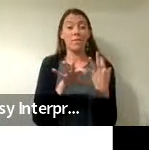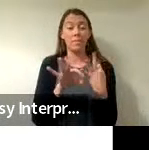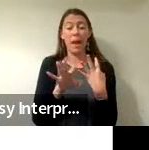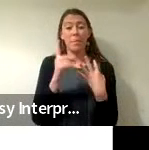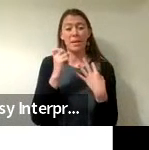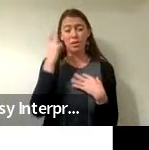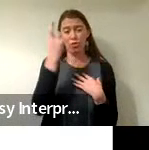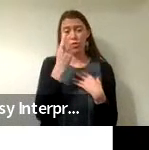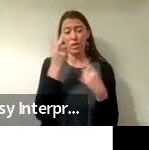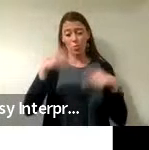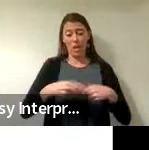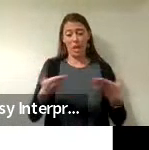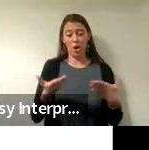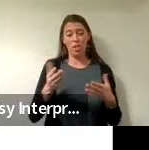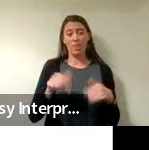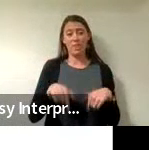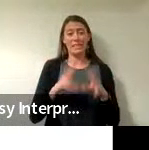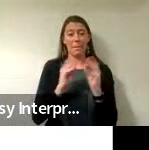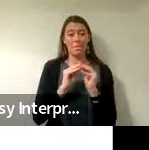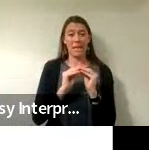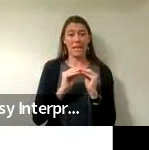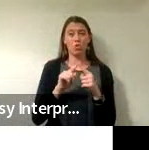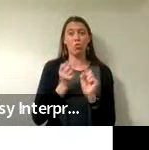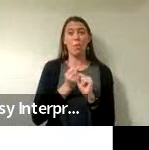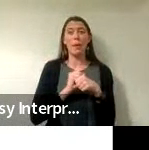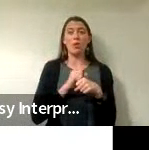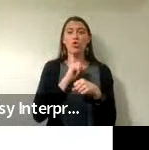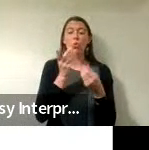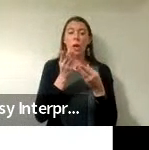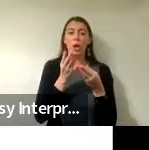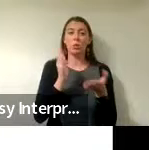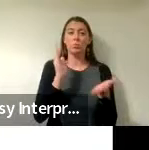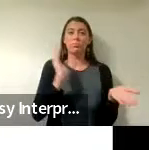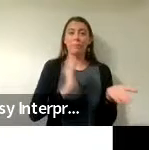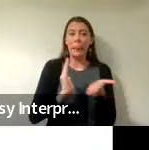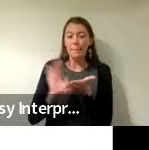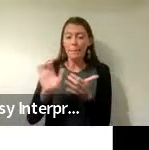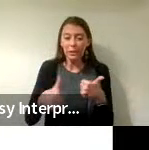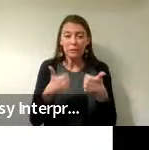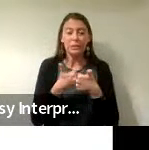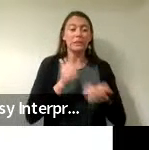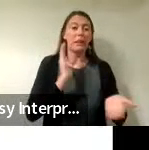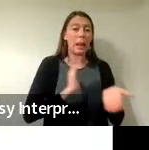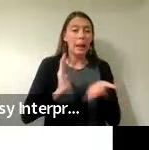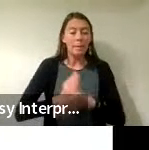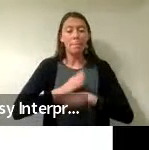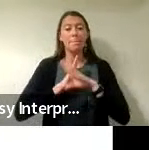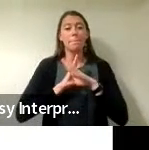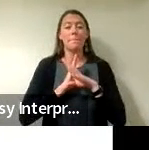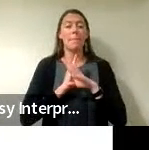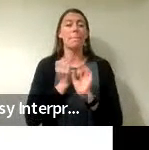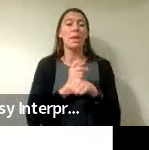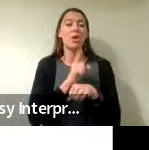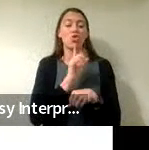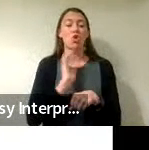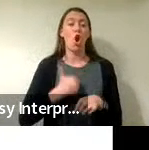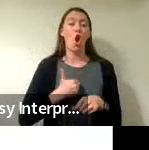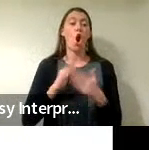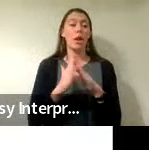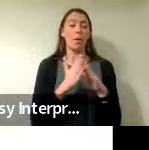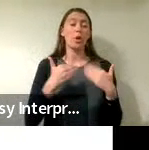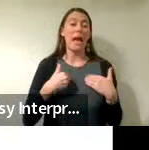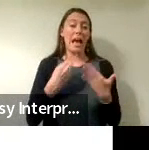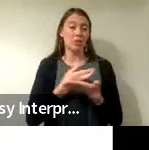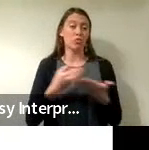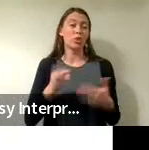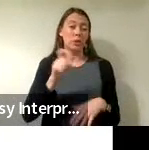and to care and to the support that our communities need. So thank you so much for that. That was